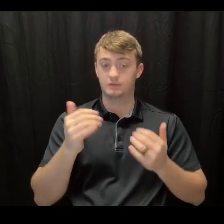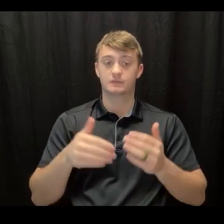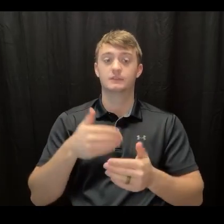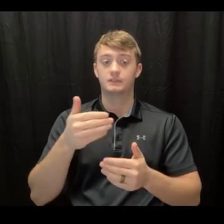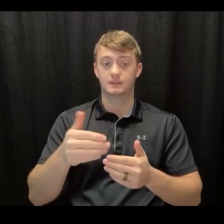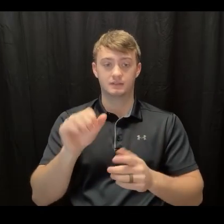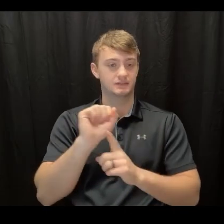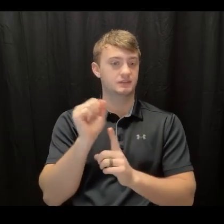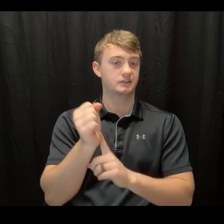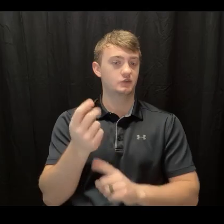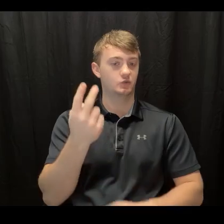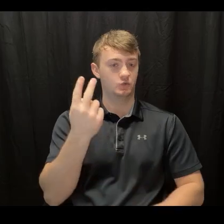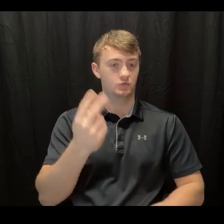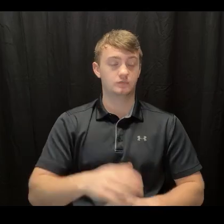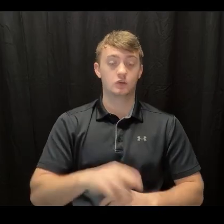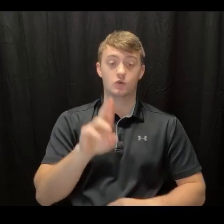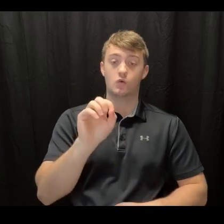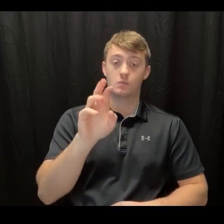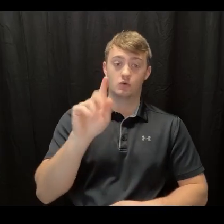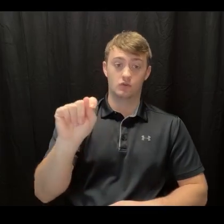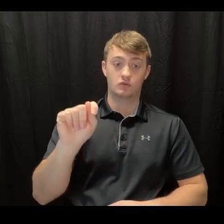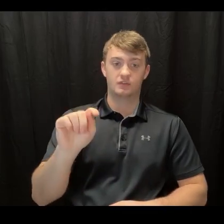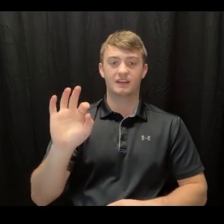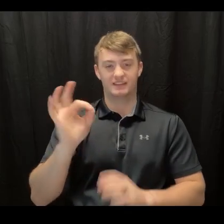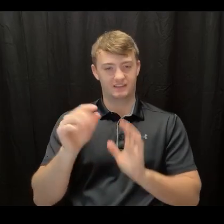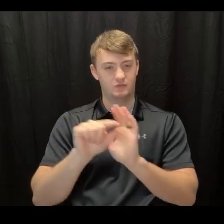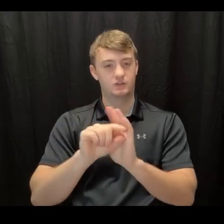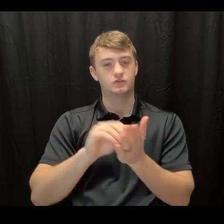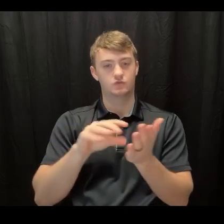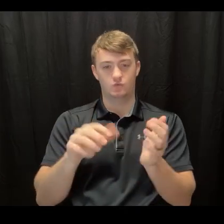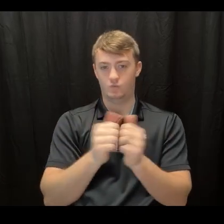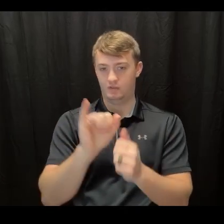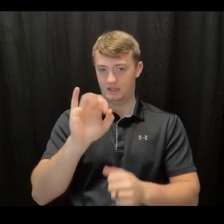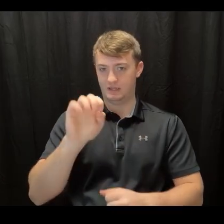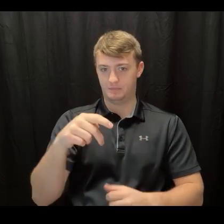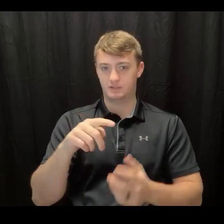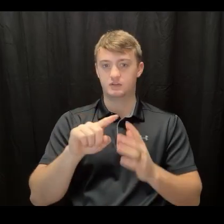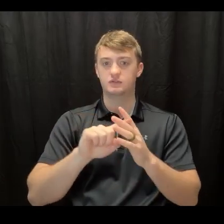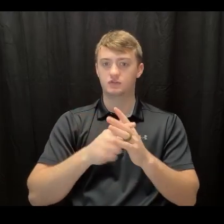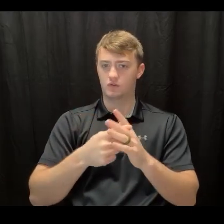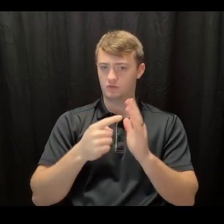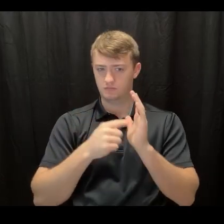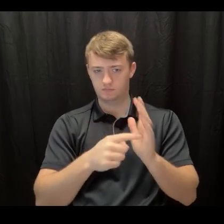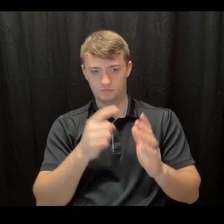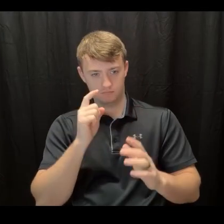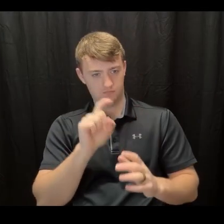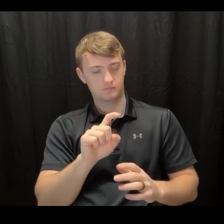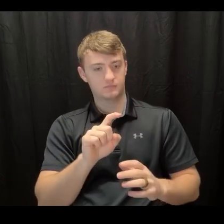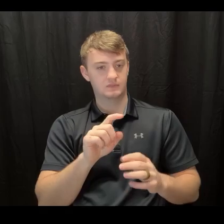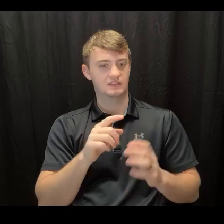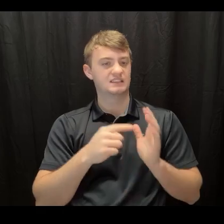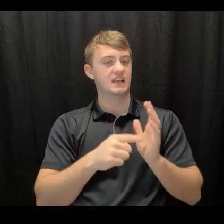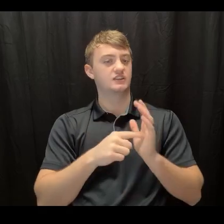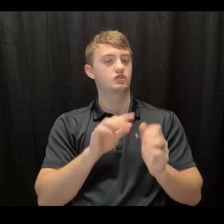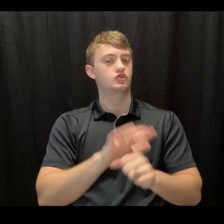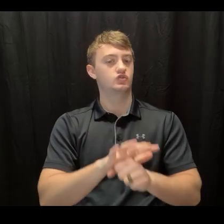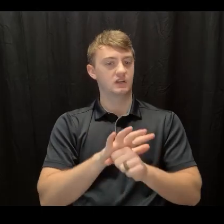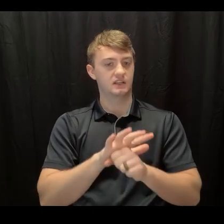Okay, let's go on to scenario 2. Robert, a 9th grade student with an IEP, started to exhibit signs of